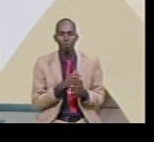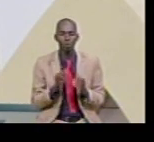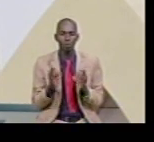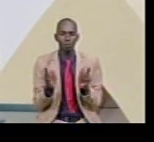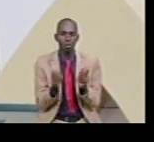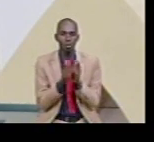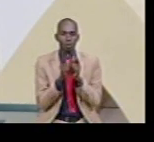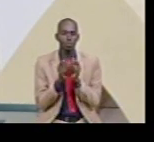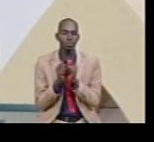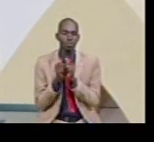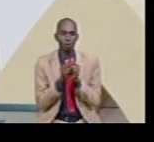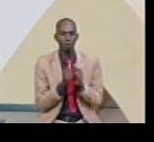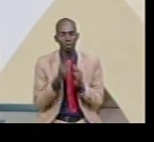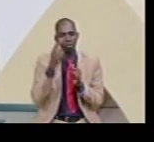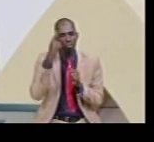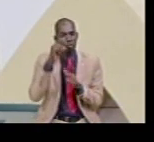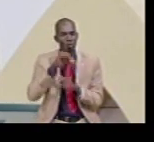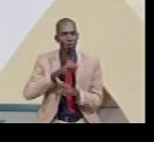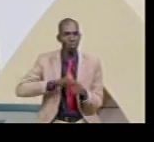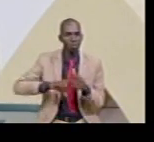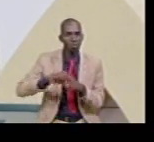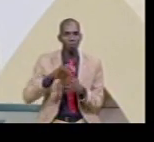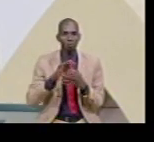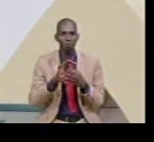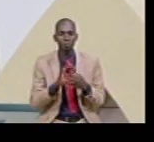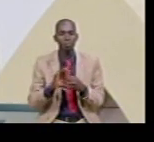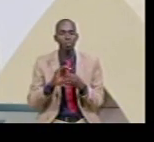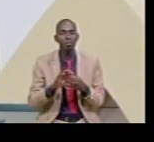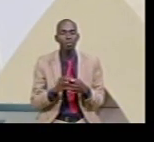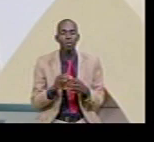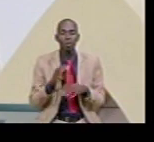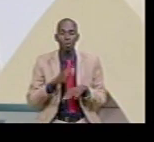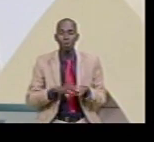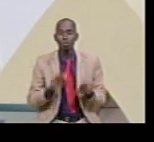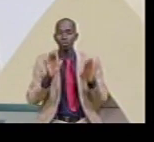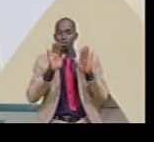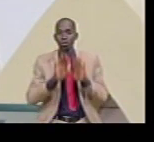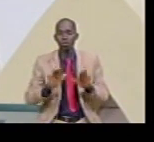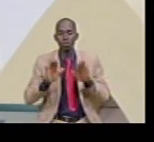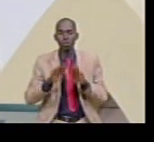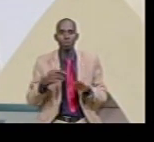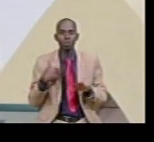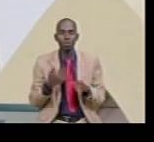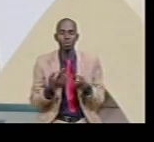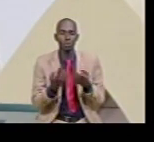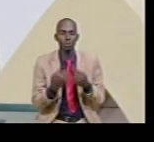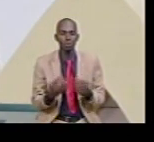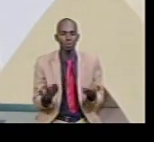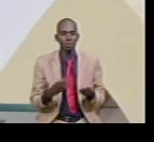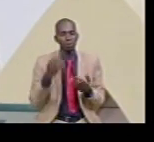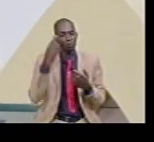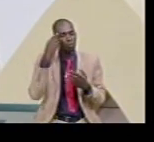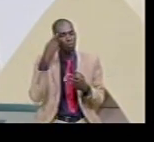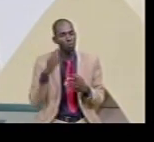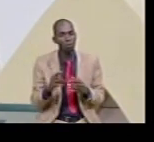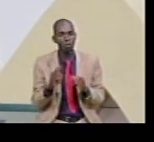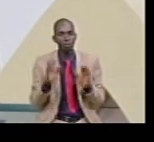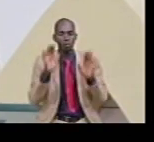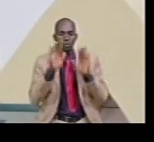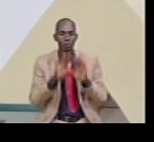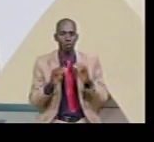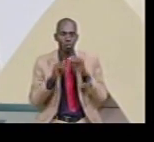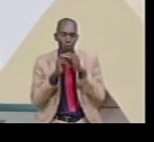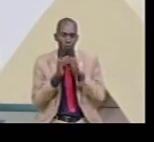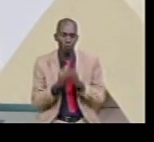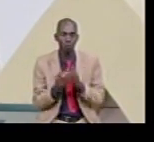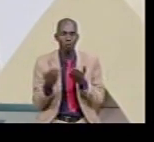fellowship. On Sunday, we meet for a refreshing Sunday worship service, starting with a search the